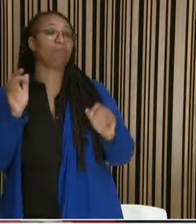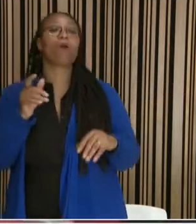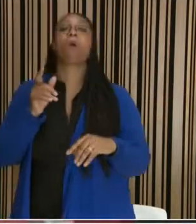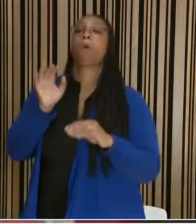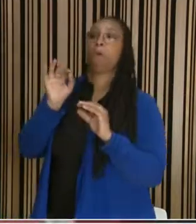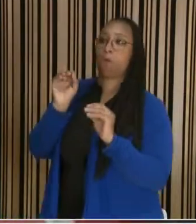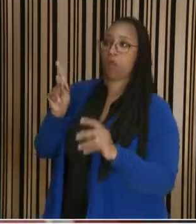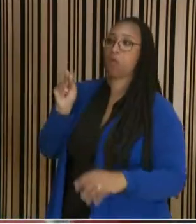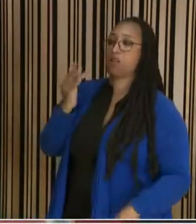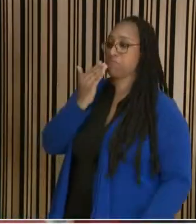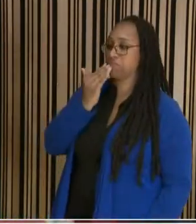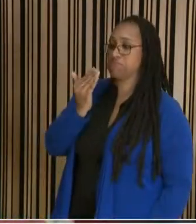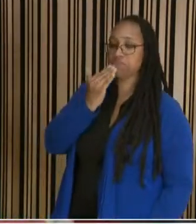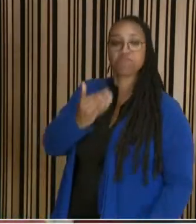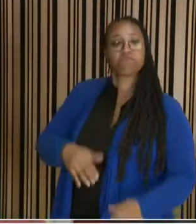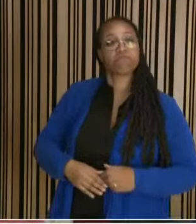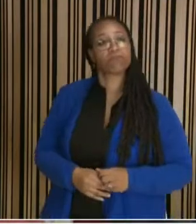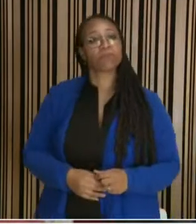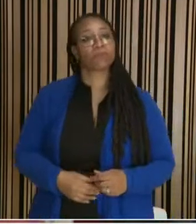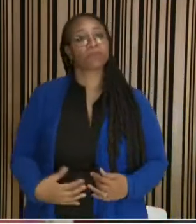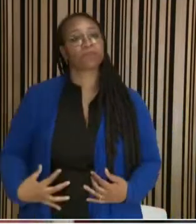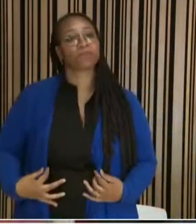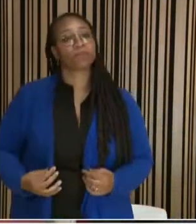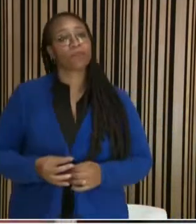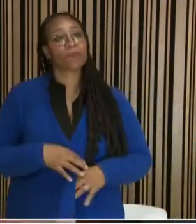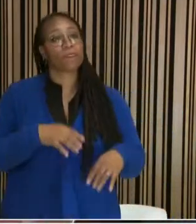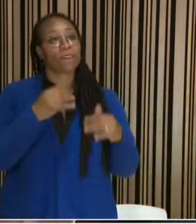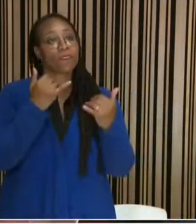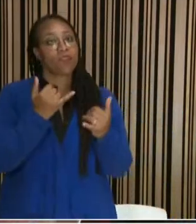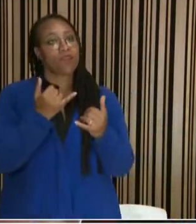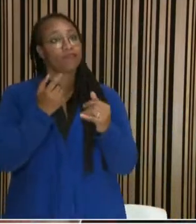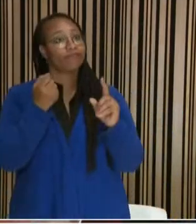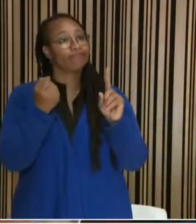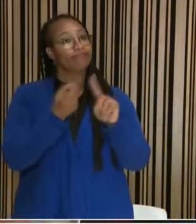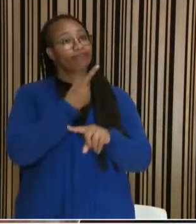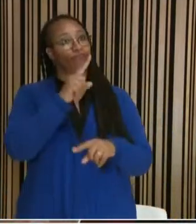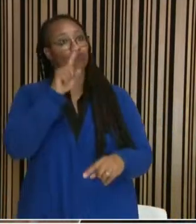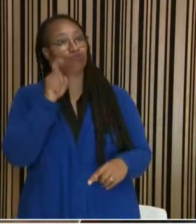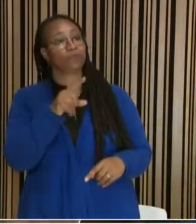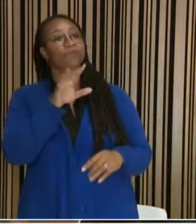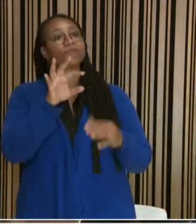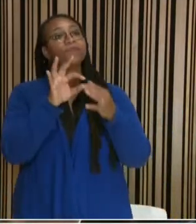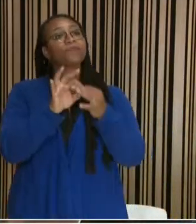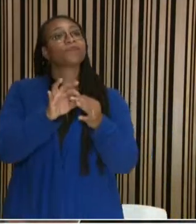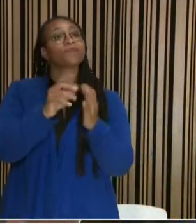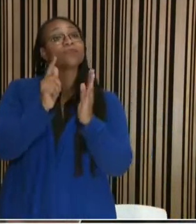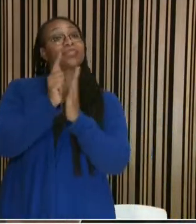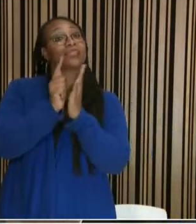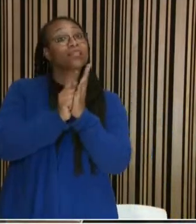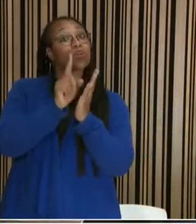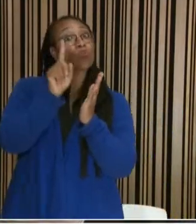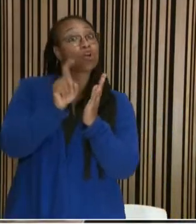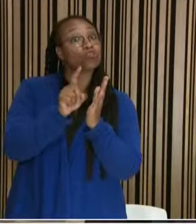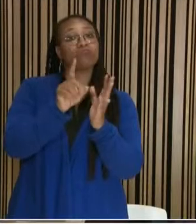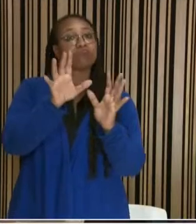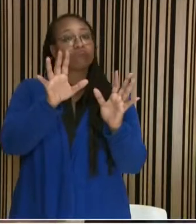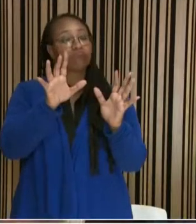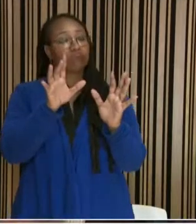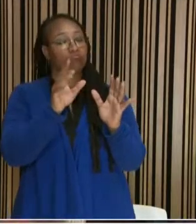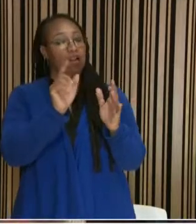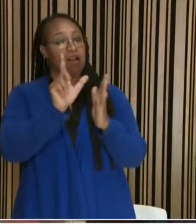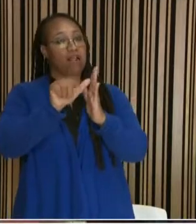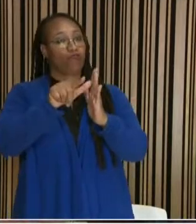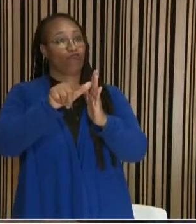Okay. Off topic, if it's a legal question, we'll reset for those later. Off topic on anything